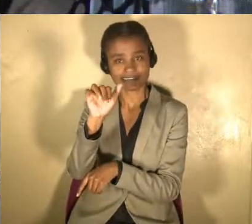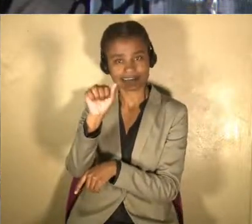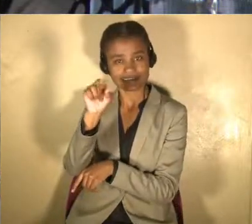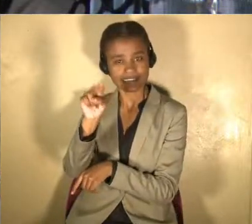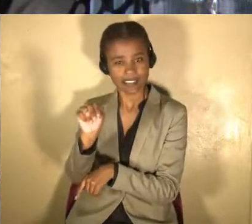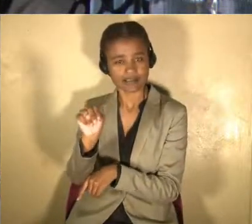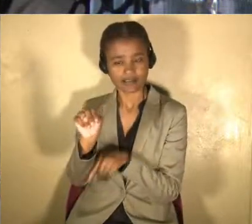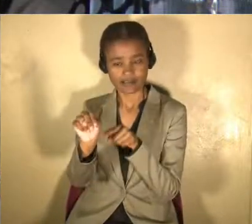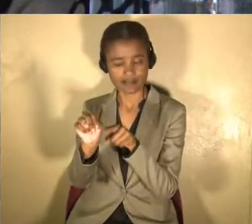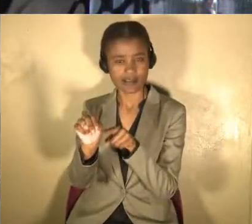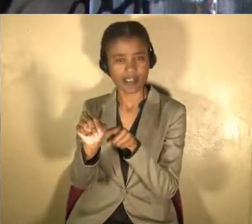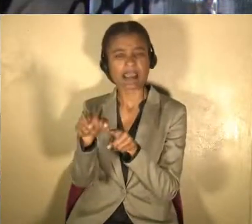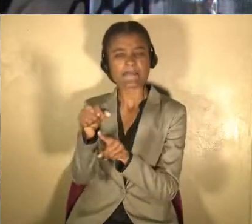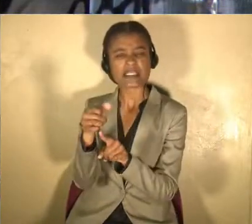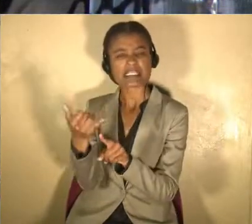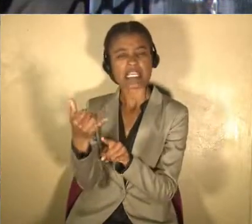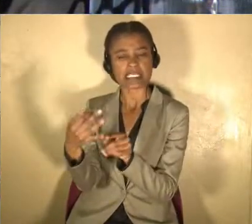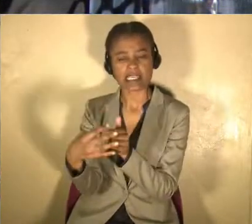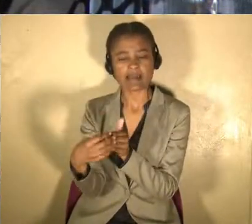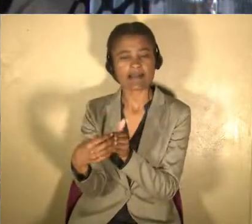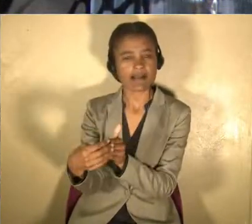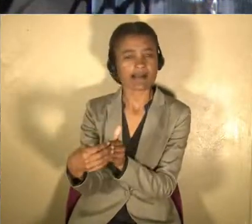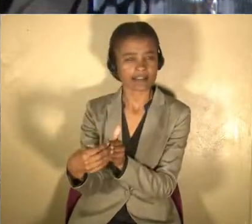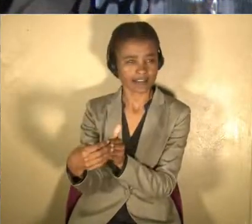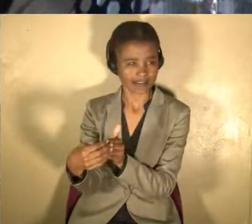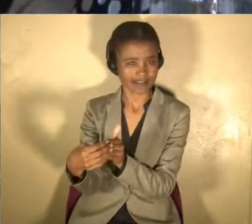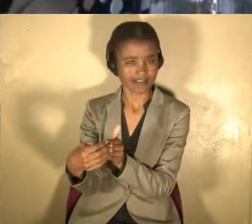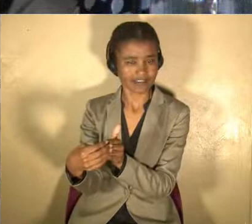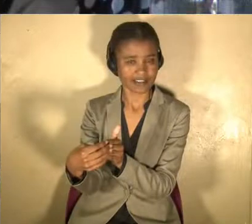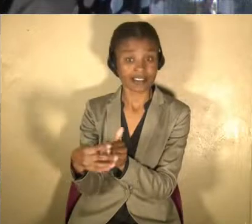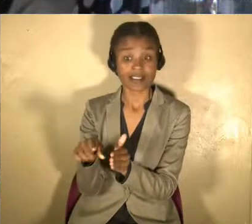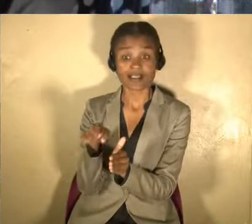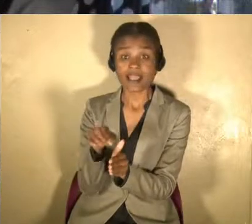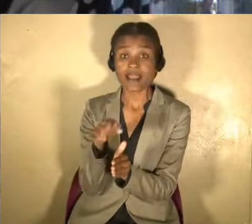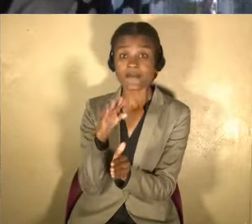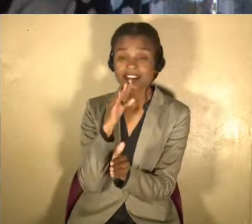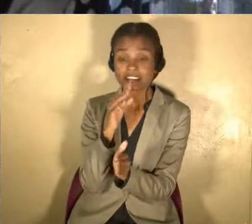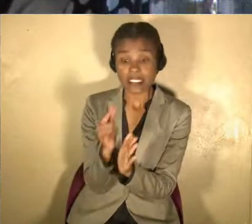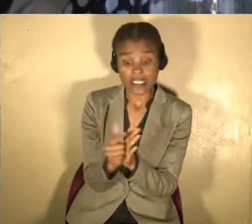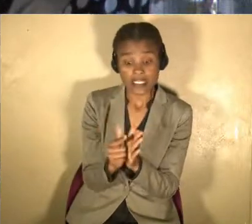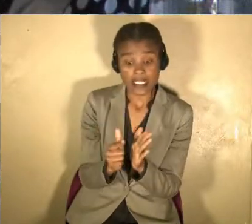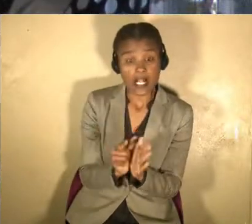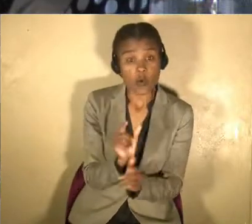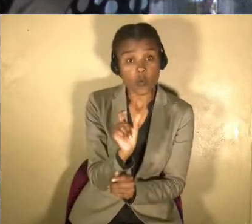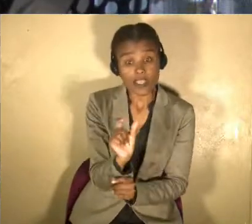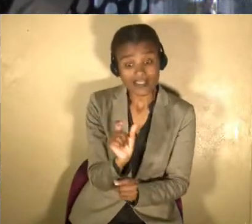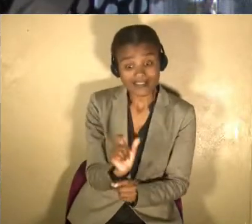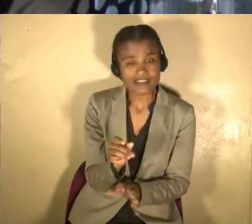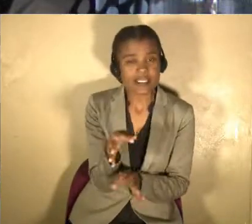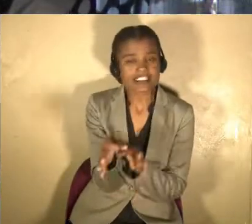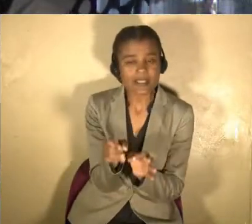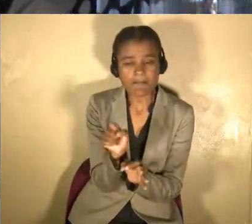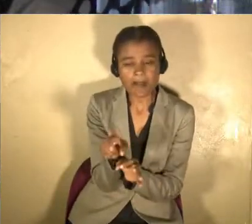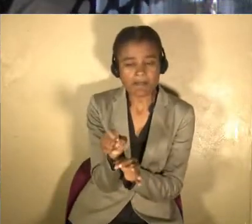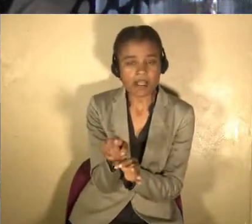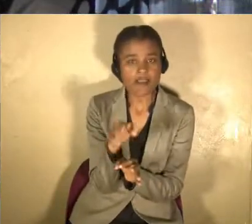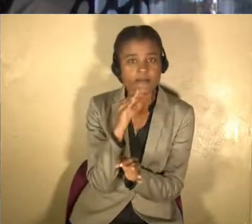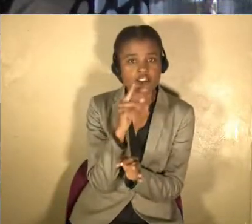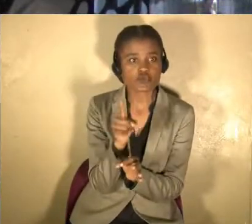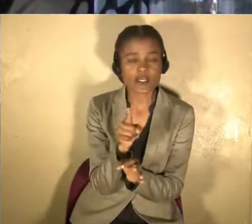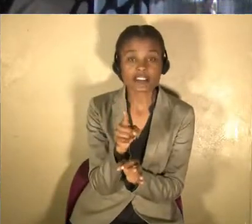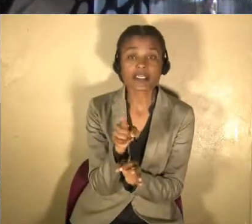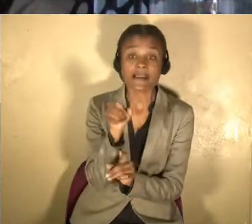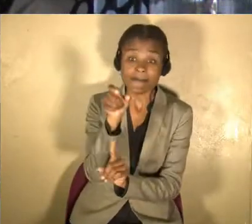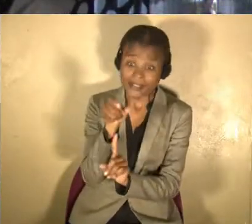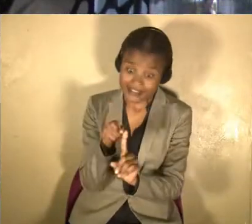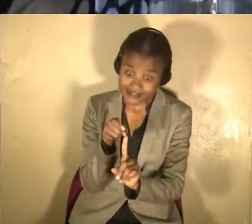difference ibatenga hore, according to the legal terms, a guardian would be itloba mutu or appointiwe ki court